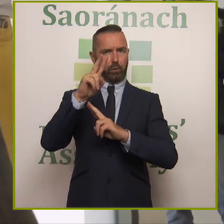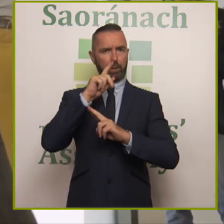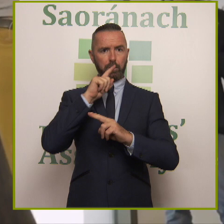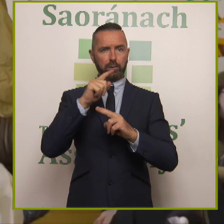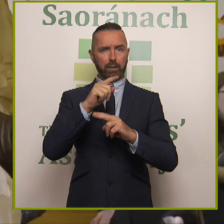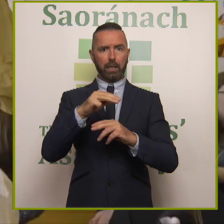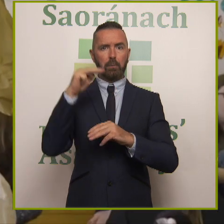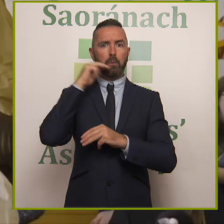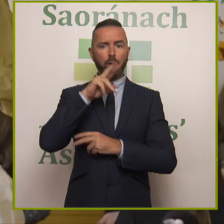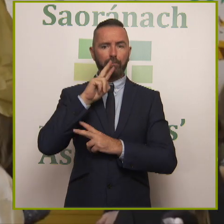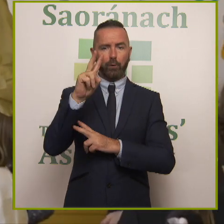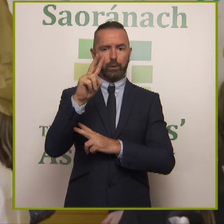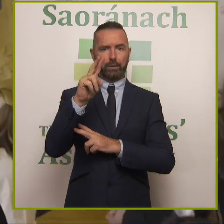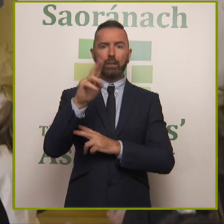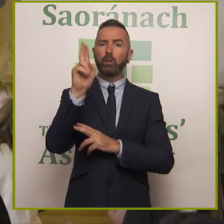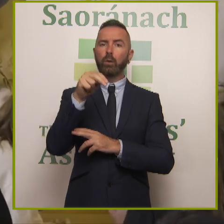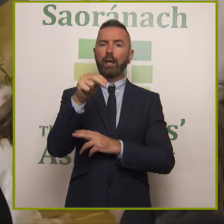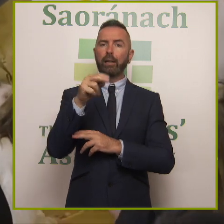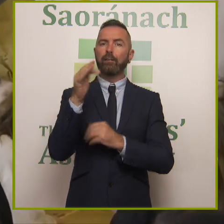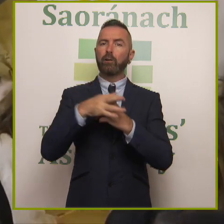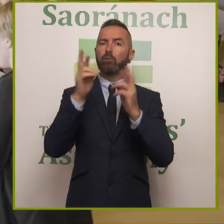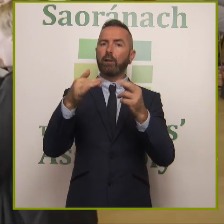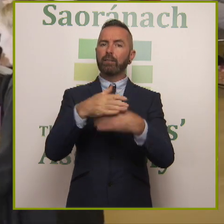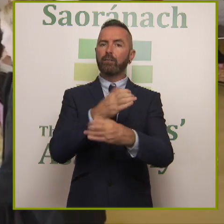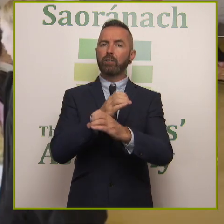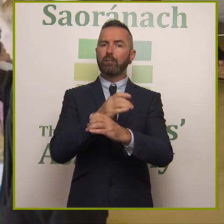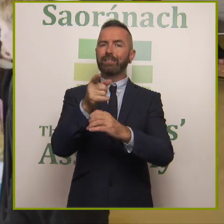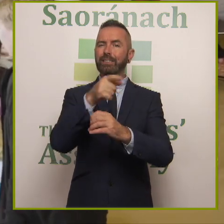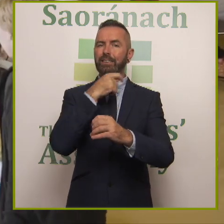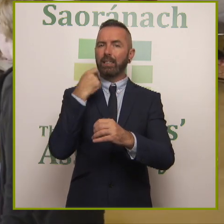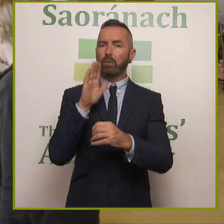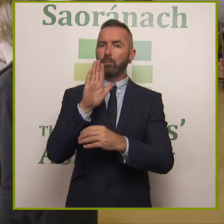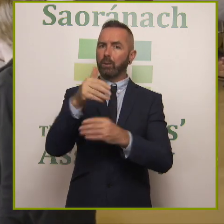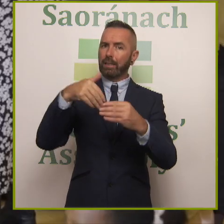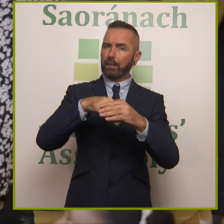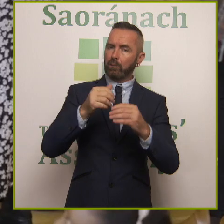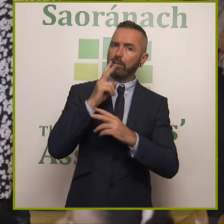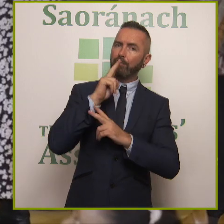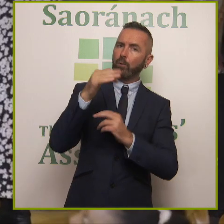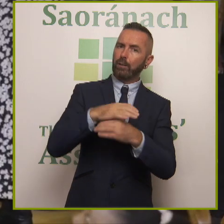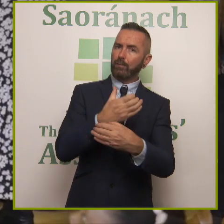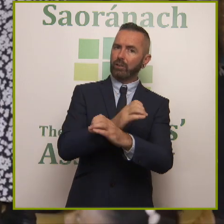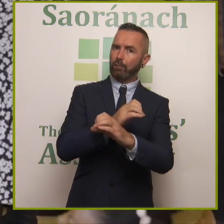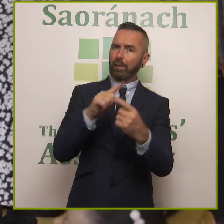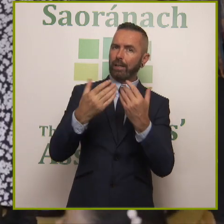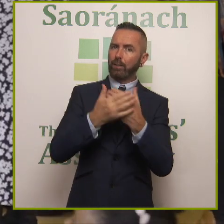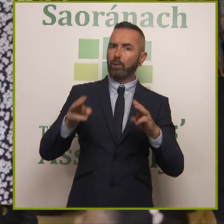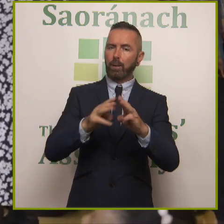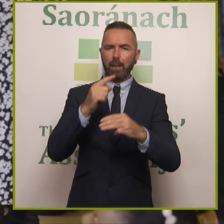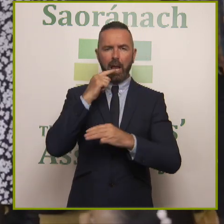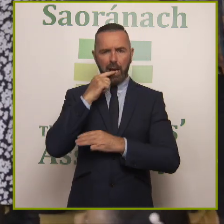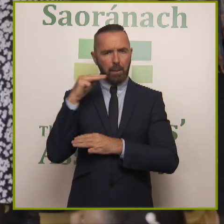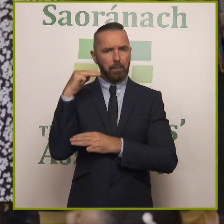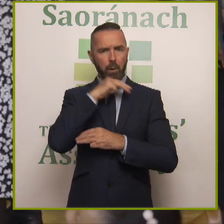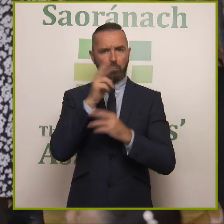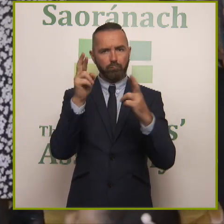meaningful voice. The UN Charter for the Rights of Children states that we must include the voices of children and young people. That's a fundamental right.